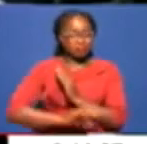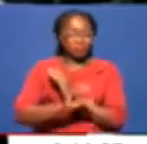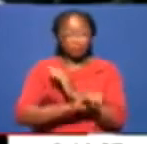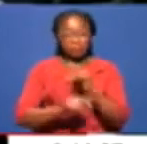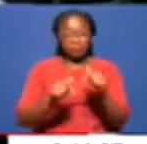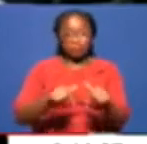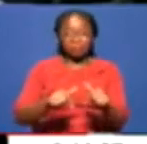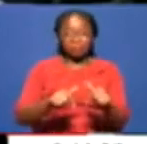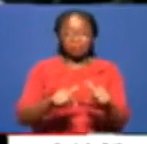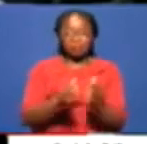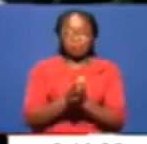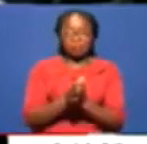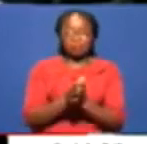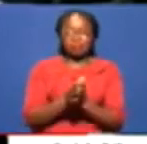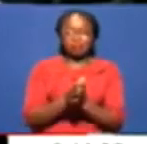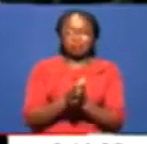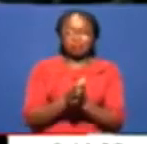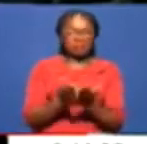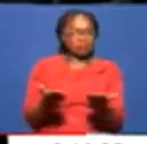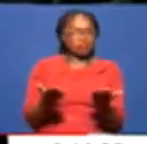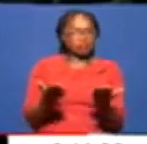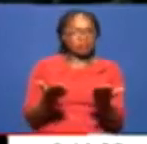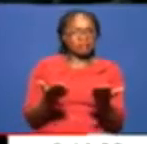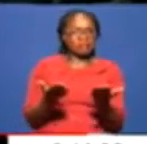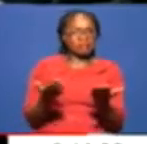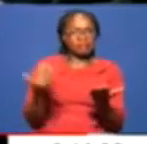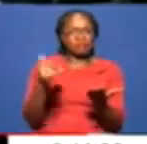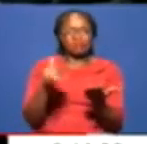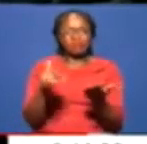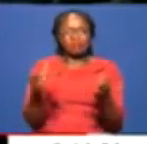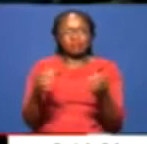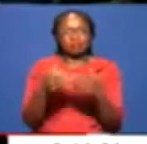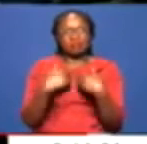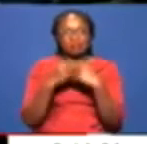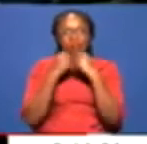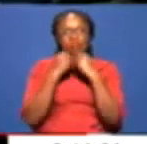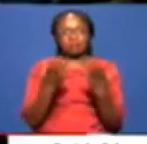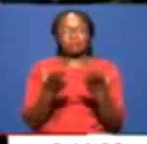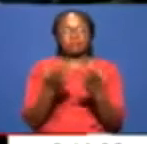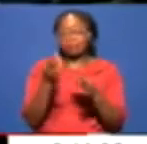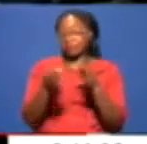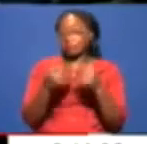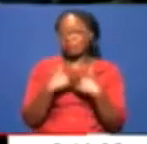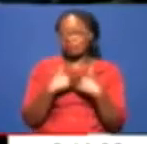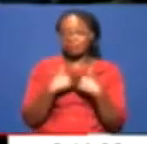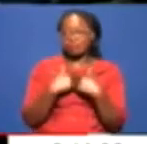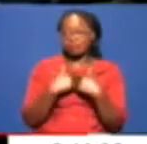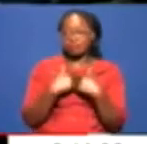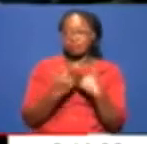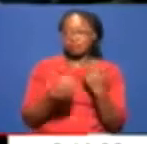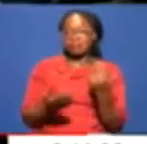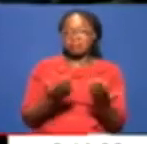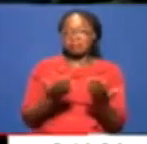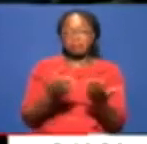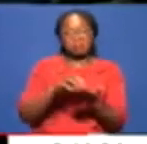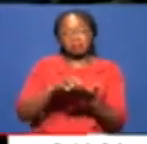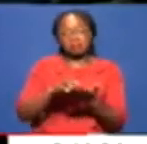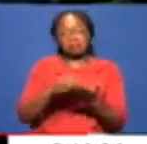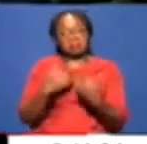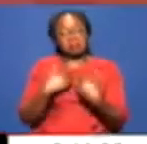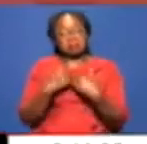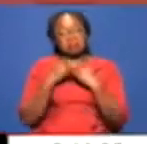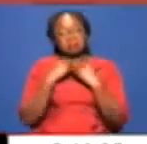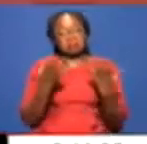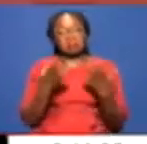a position in the party. We don't yet have a party. When we have a party, I may or may not have a position in it, and we'll have to see